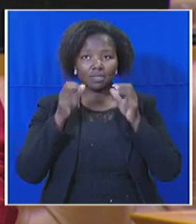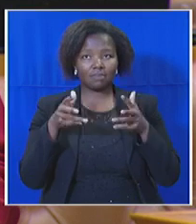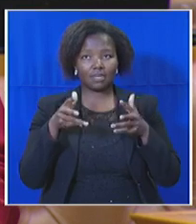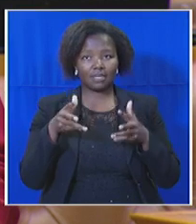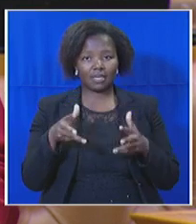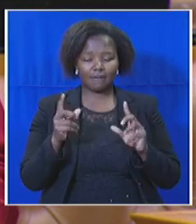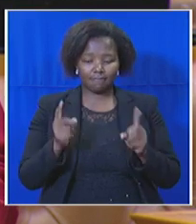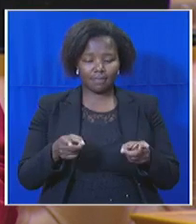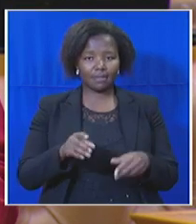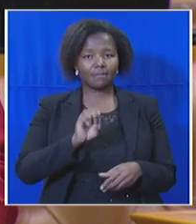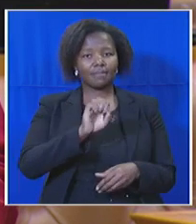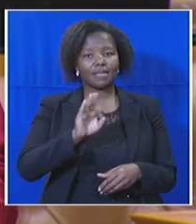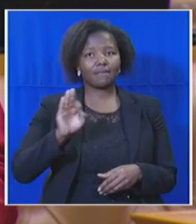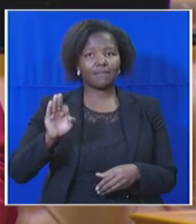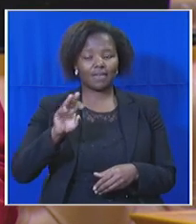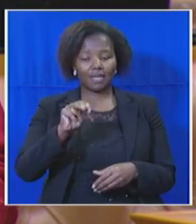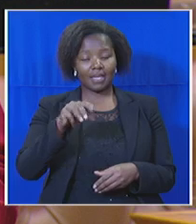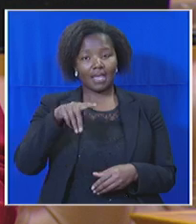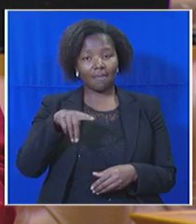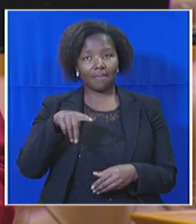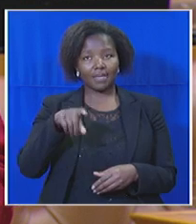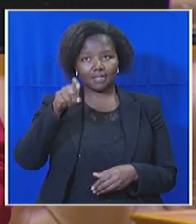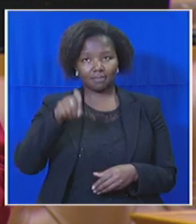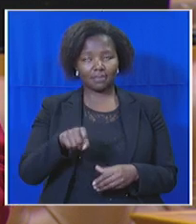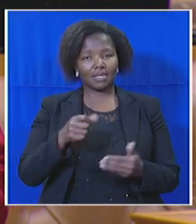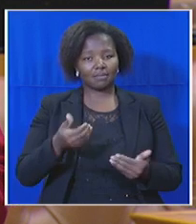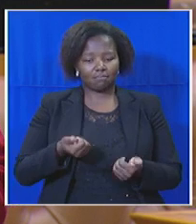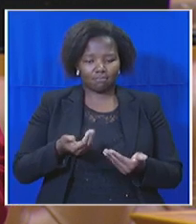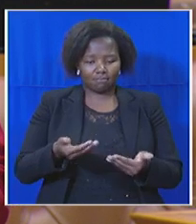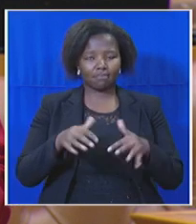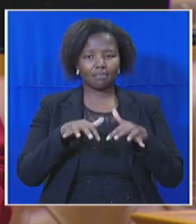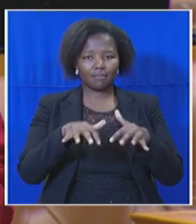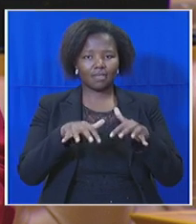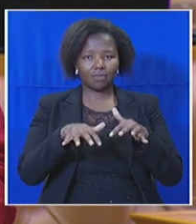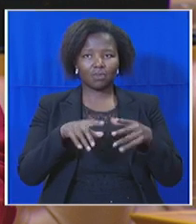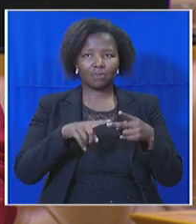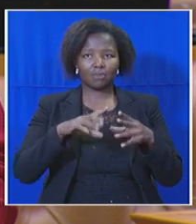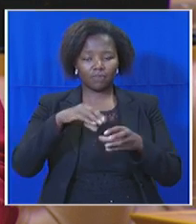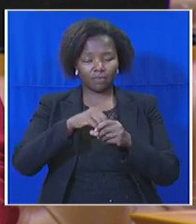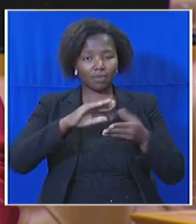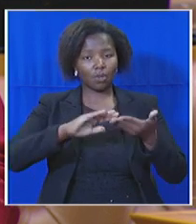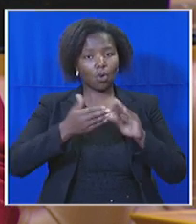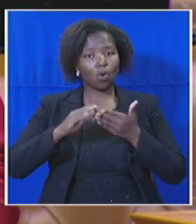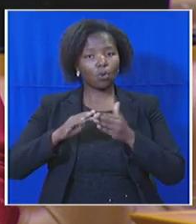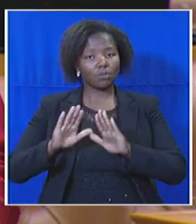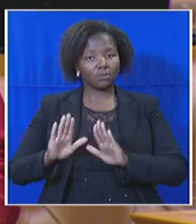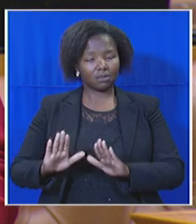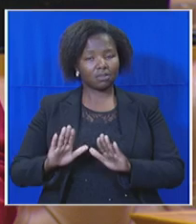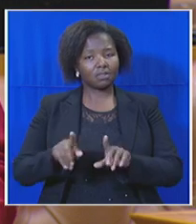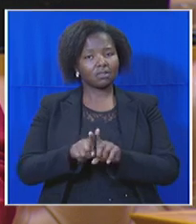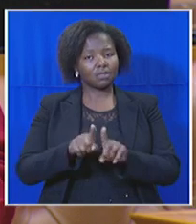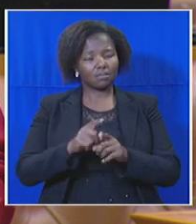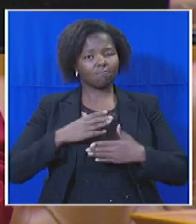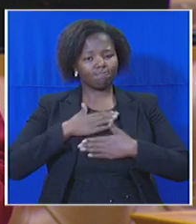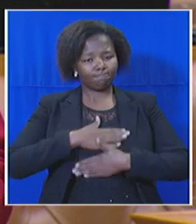instructed EFF MPs to be real servants of the people, to be part of the communities, appreciate the struggles of the